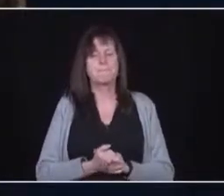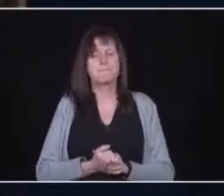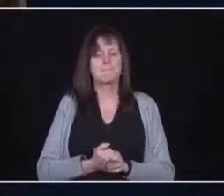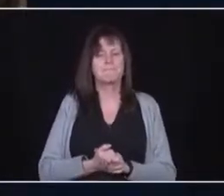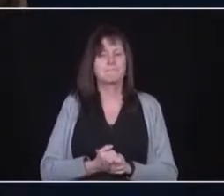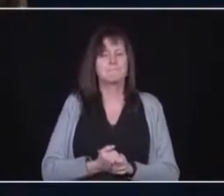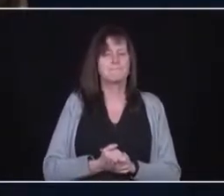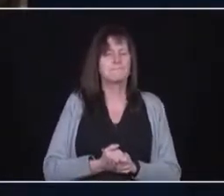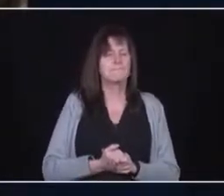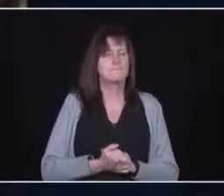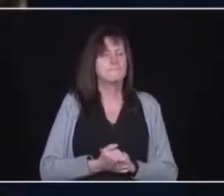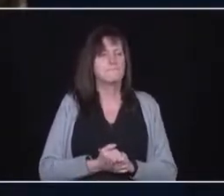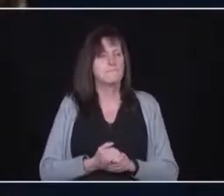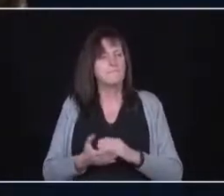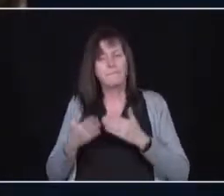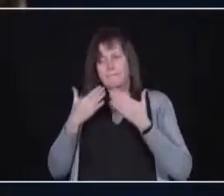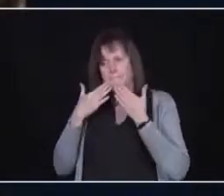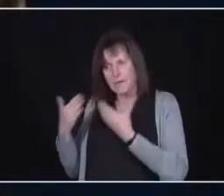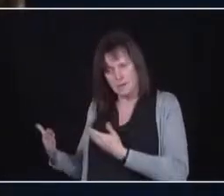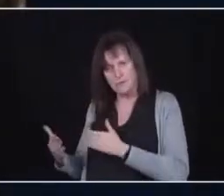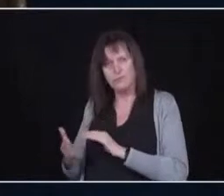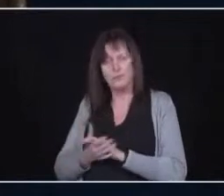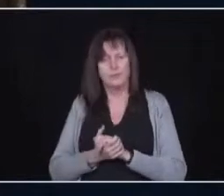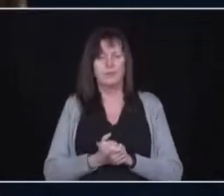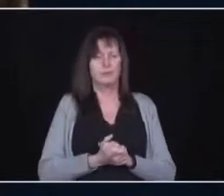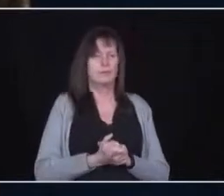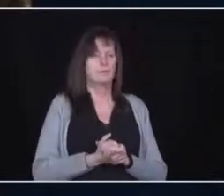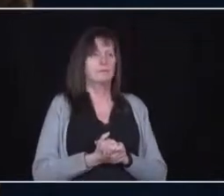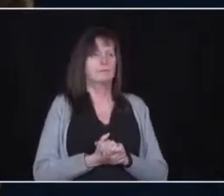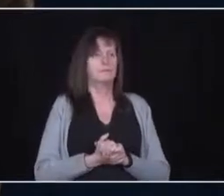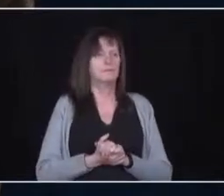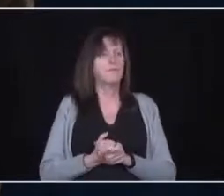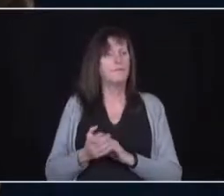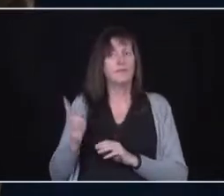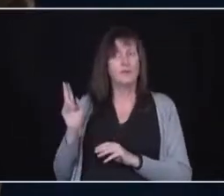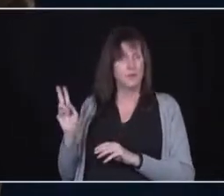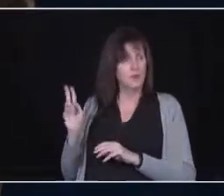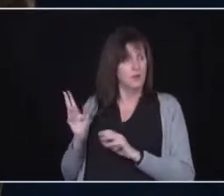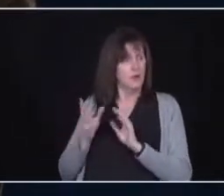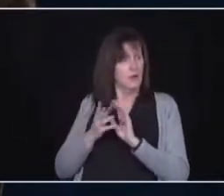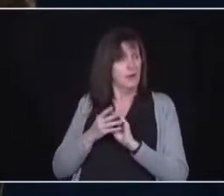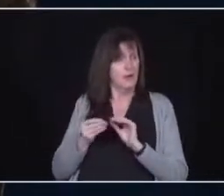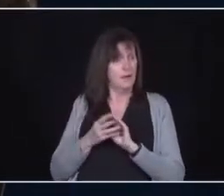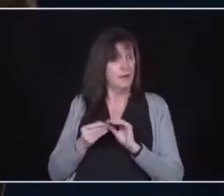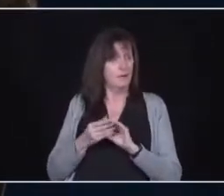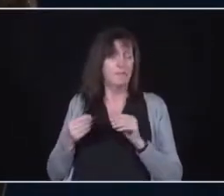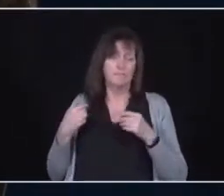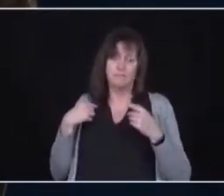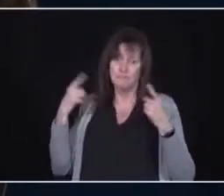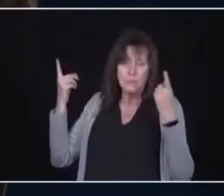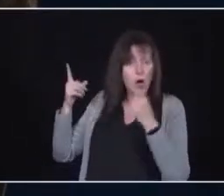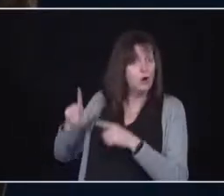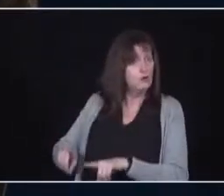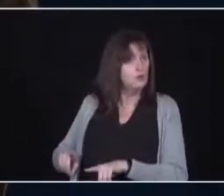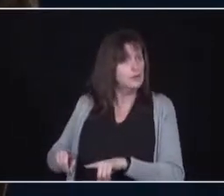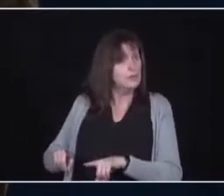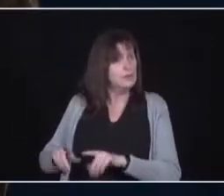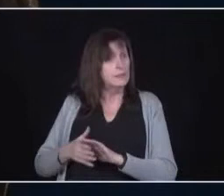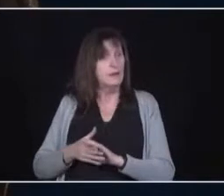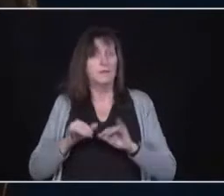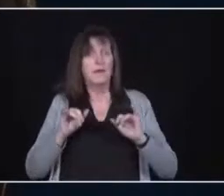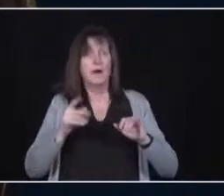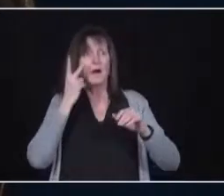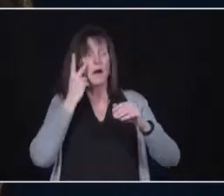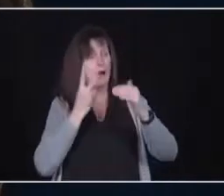Thank you, Minister Elliott. As both the Premier and Minister Elliott stated, COVID-19 projections are moving in a dangerous direction